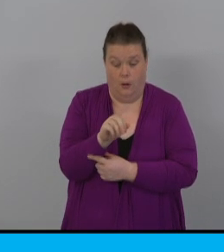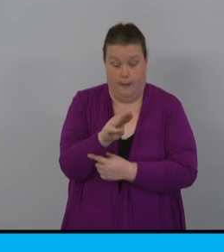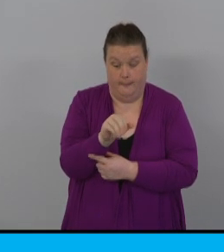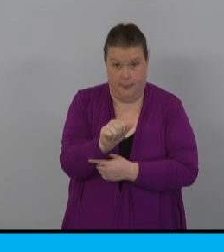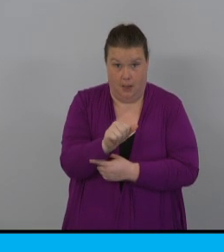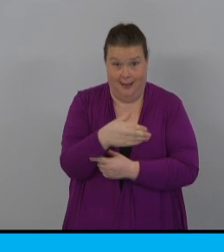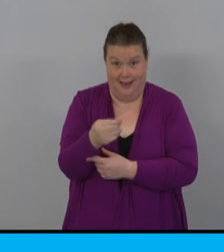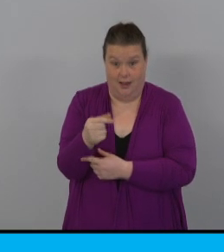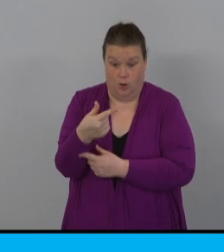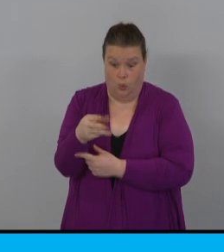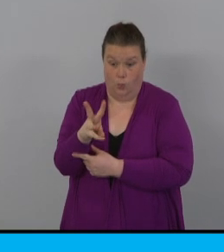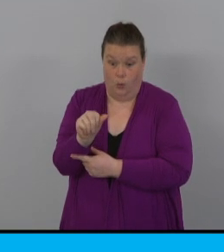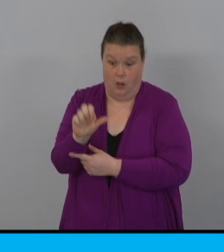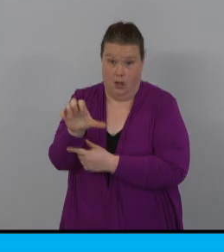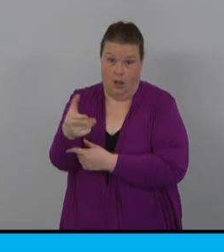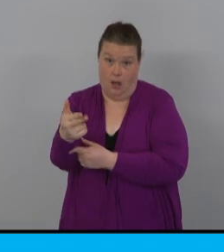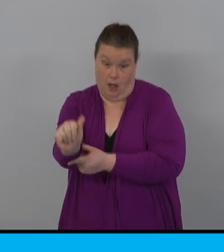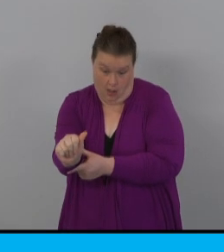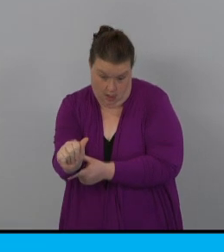So last year I budgeted it at